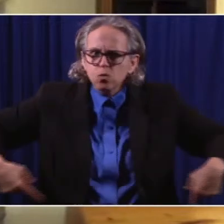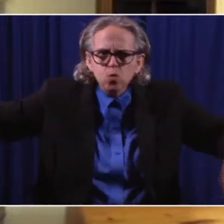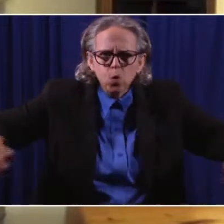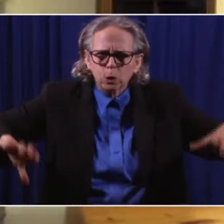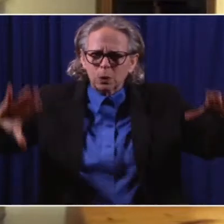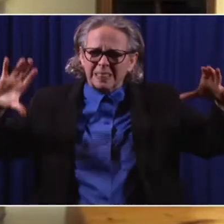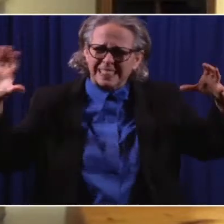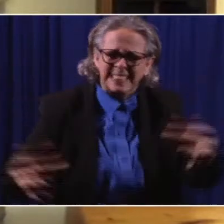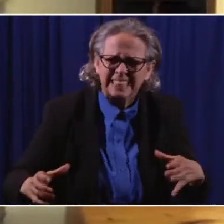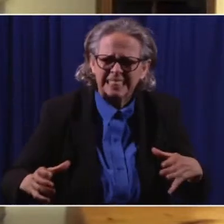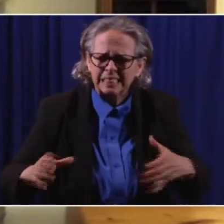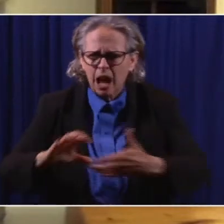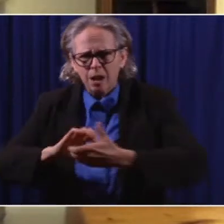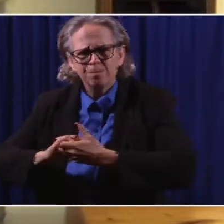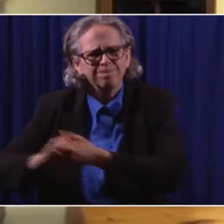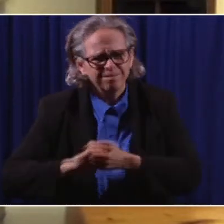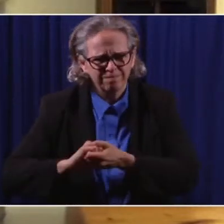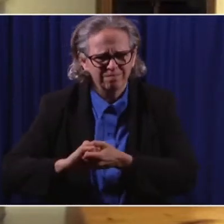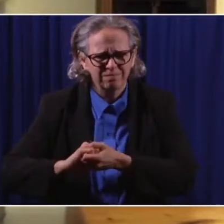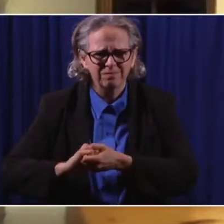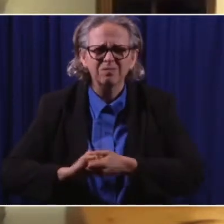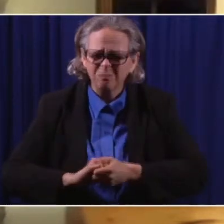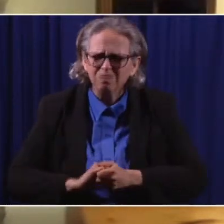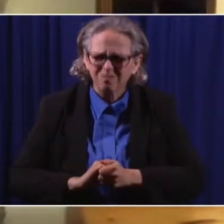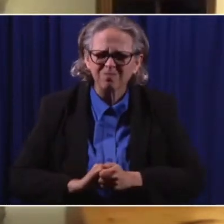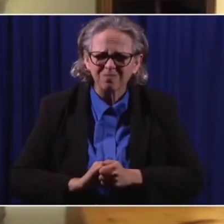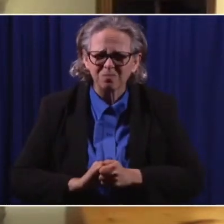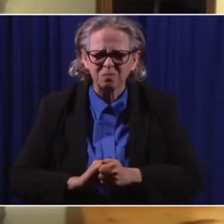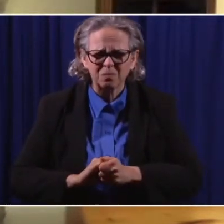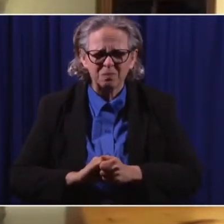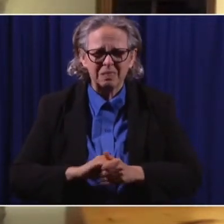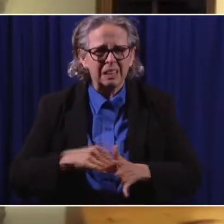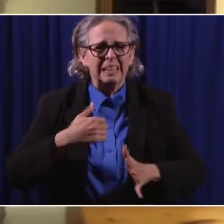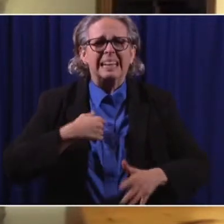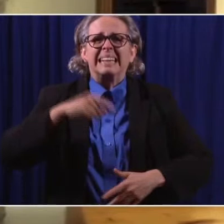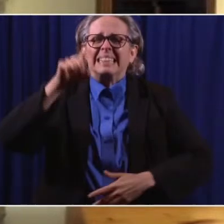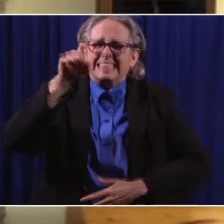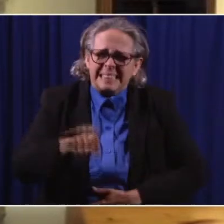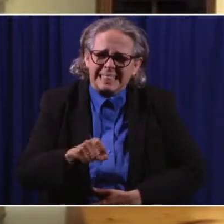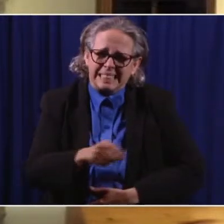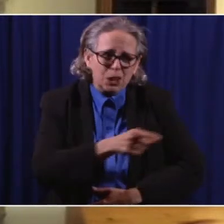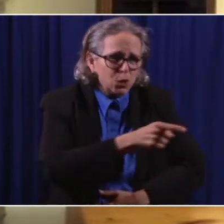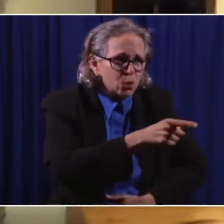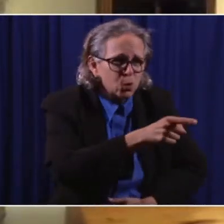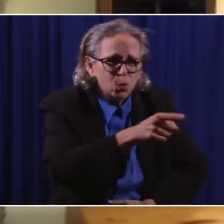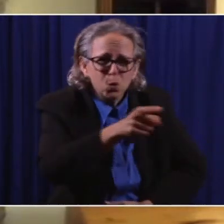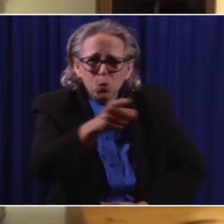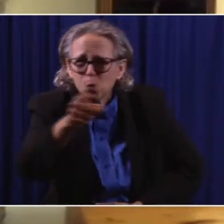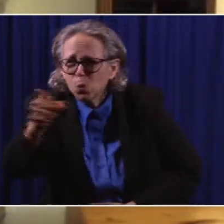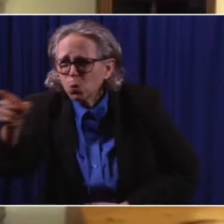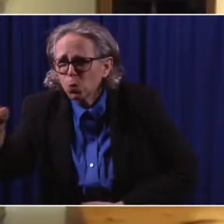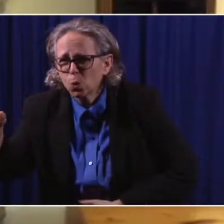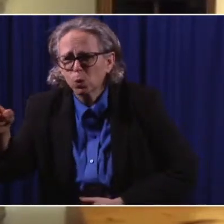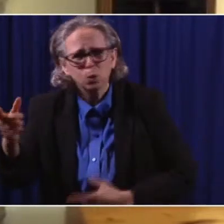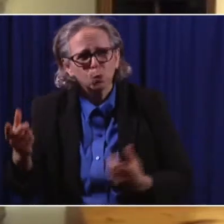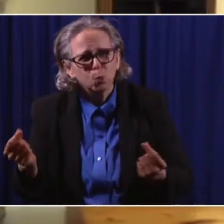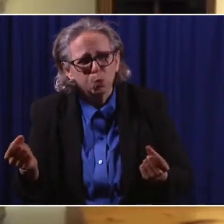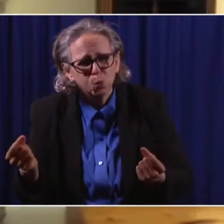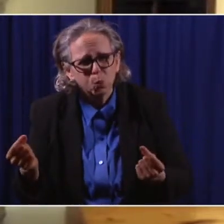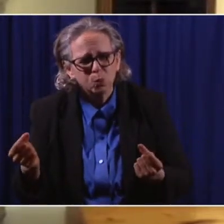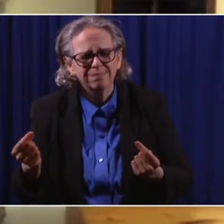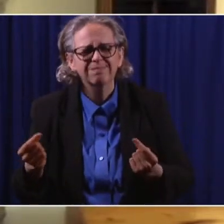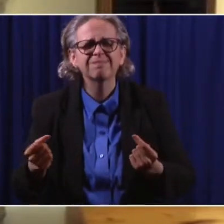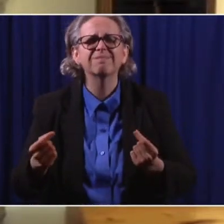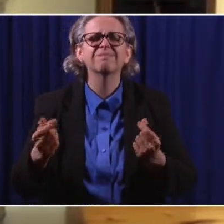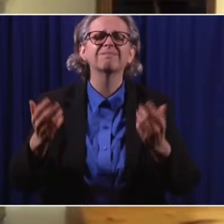Truly, we need you. We need each and every one of you. We need you to be fully engaged in this